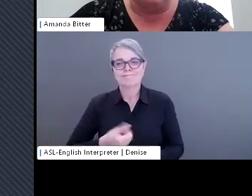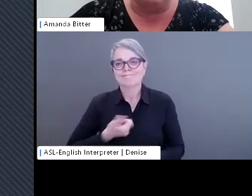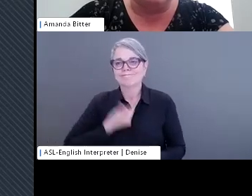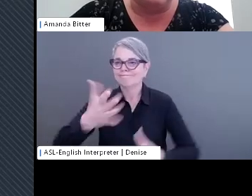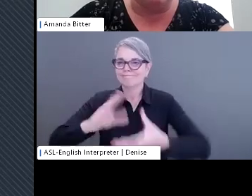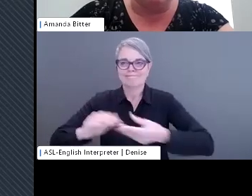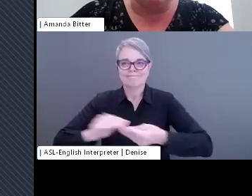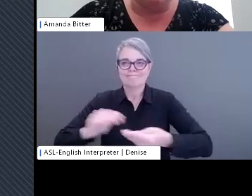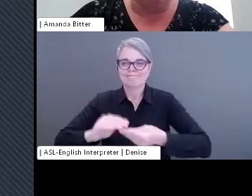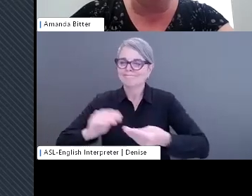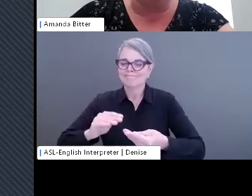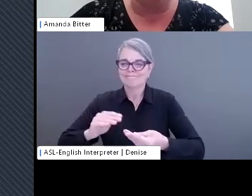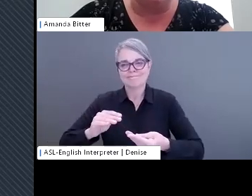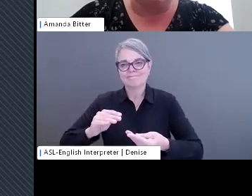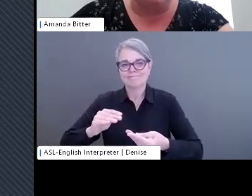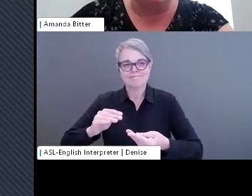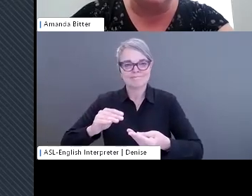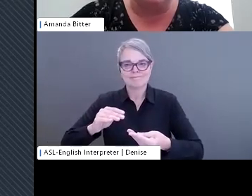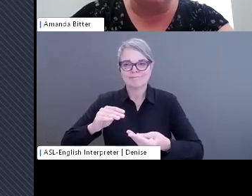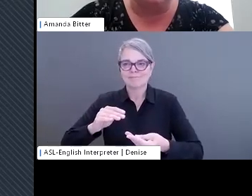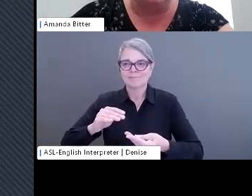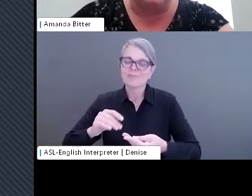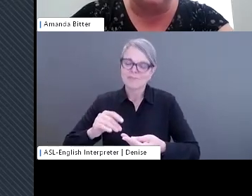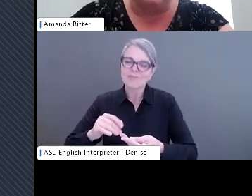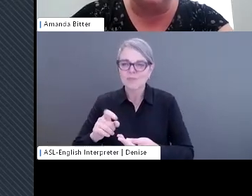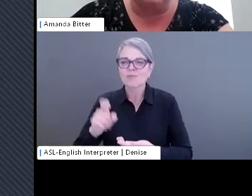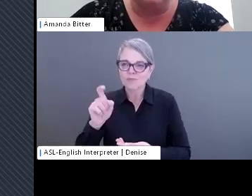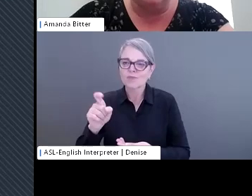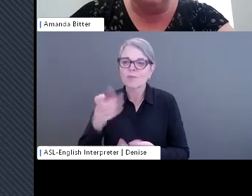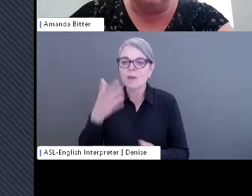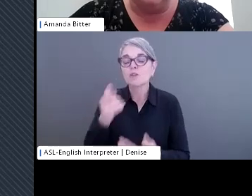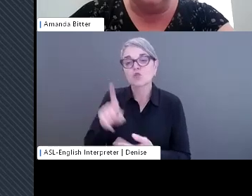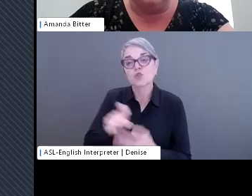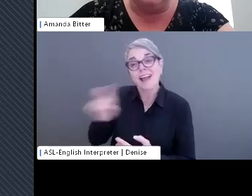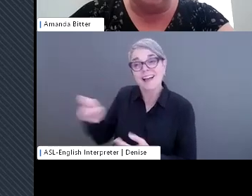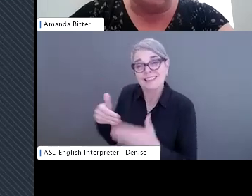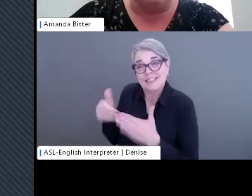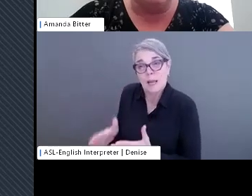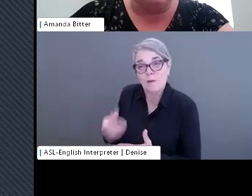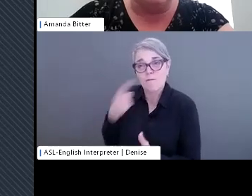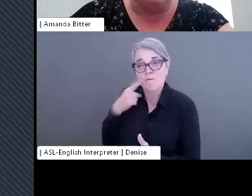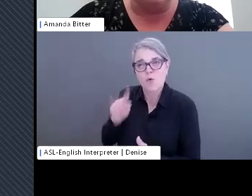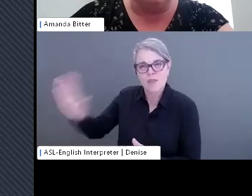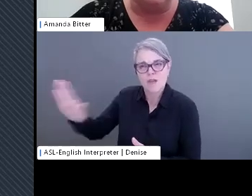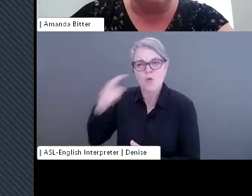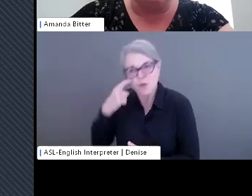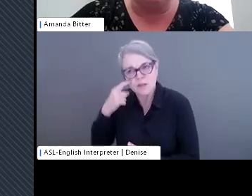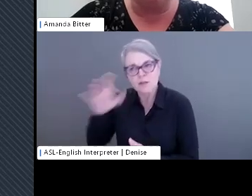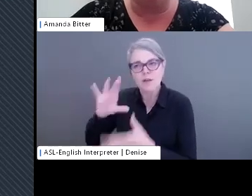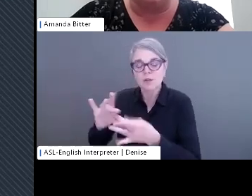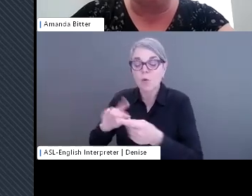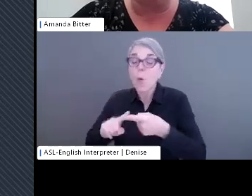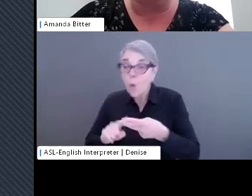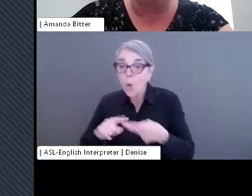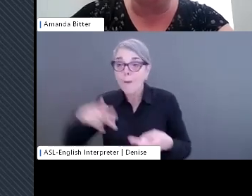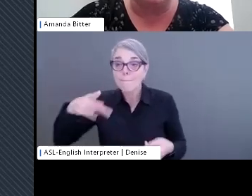So a statement should have been maybe taken from the neighbor or by Peter, who would, like,